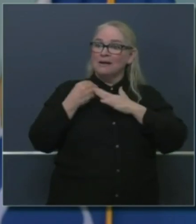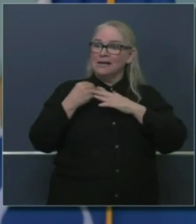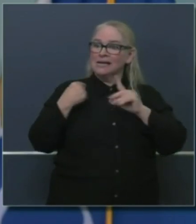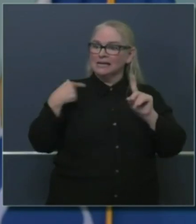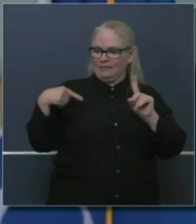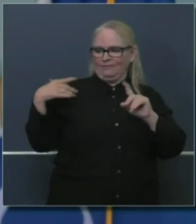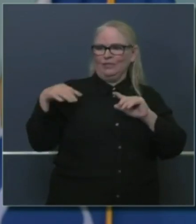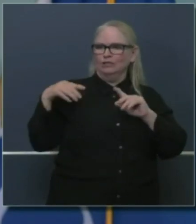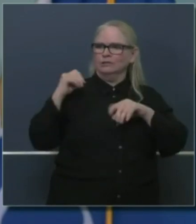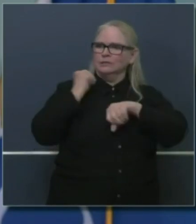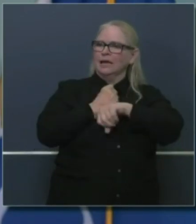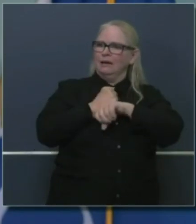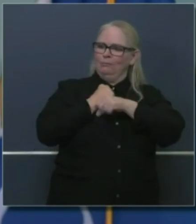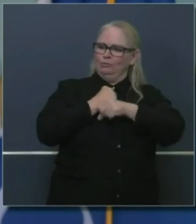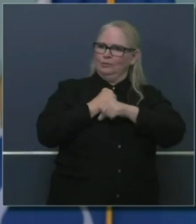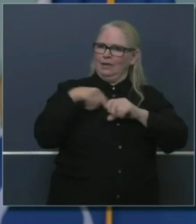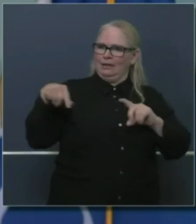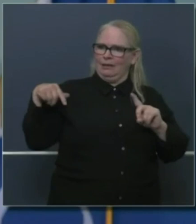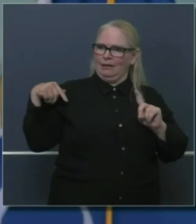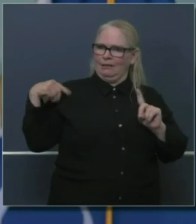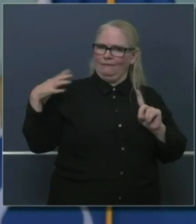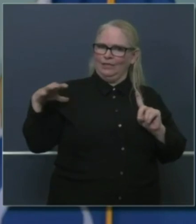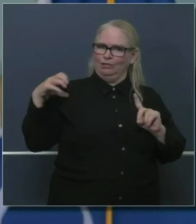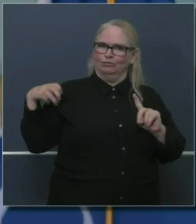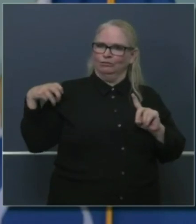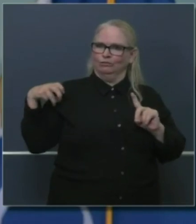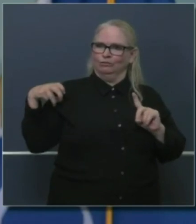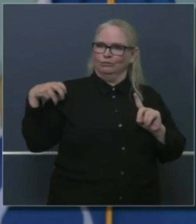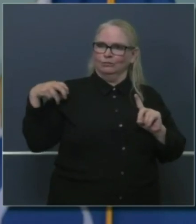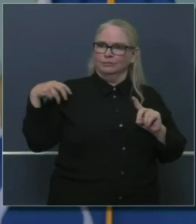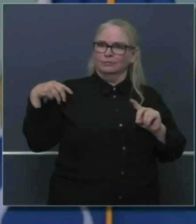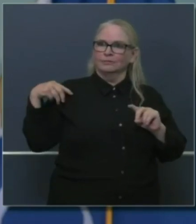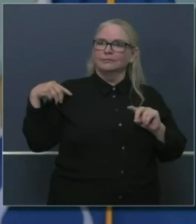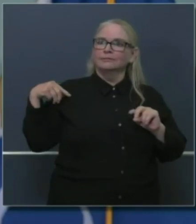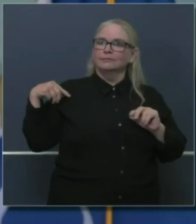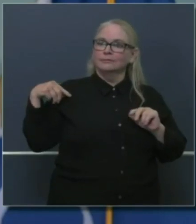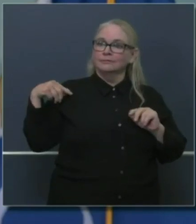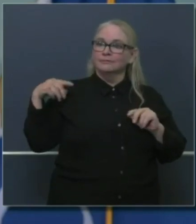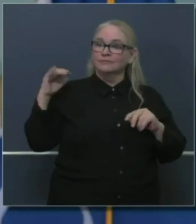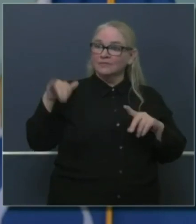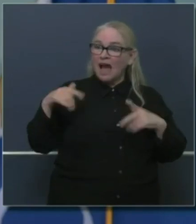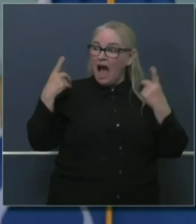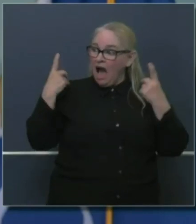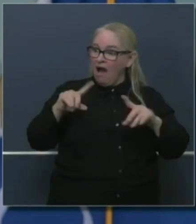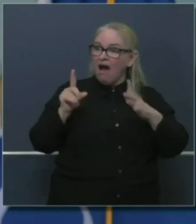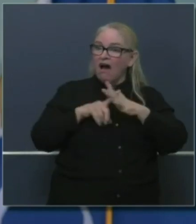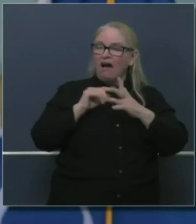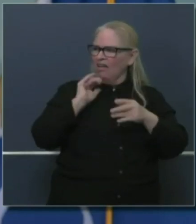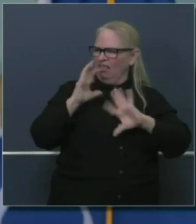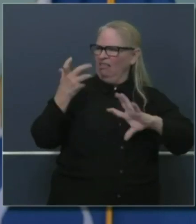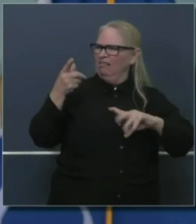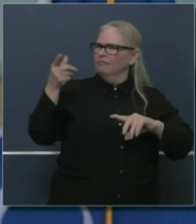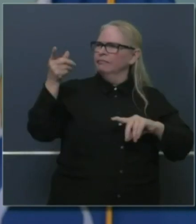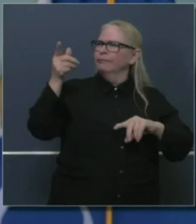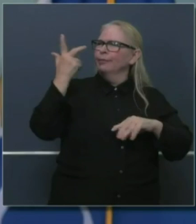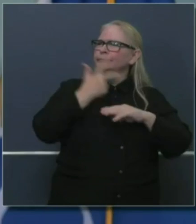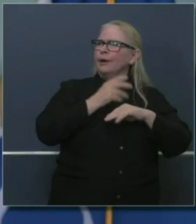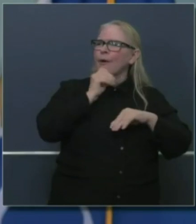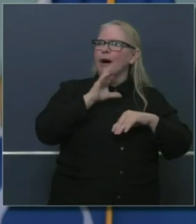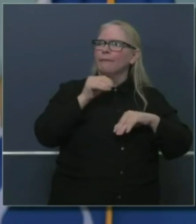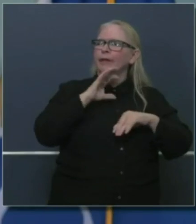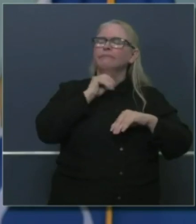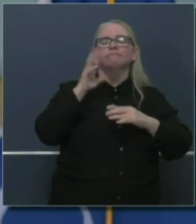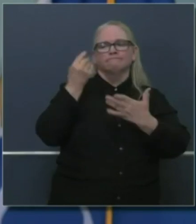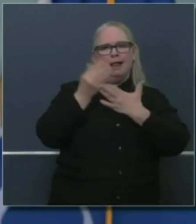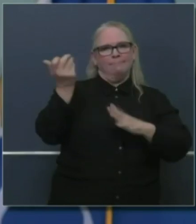were put into place that were much more strengthened after that specific incident. The good news is I have the director of the